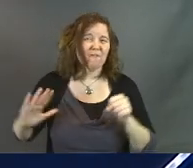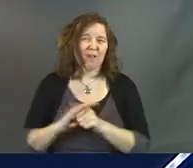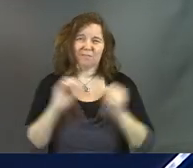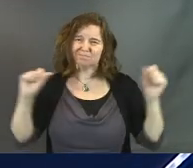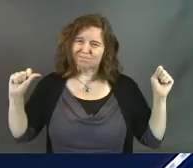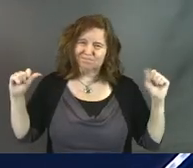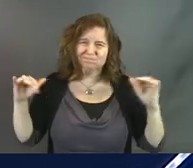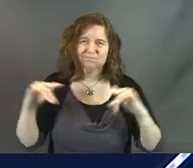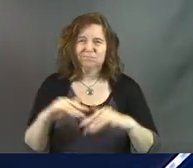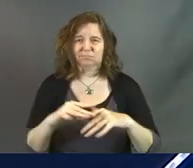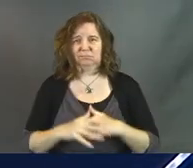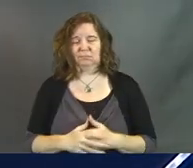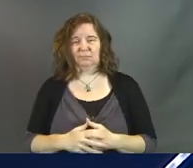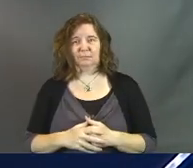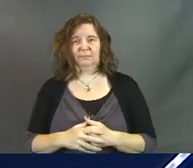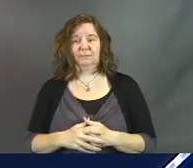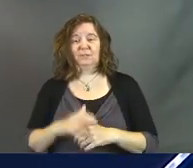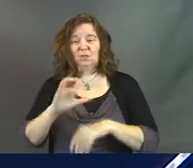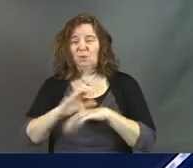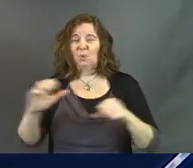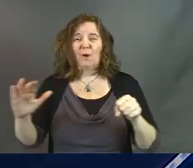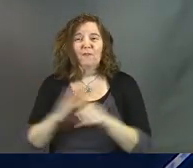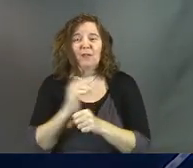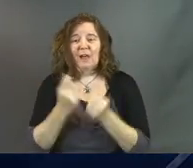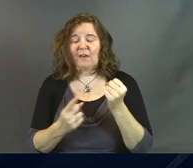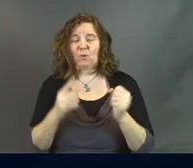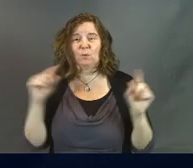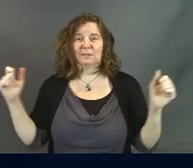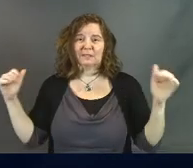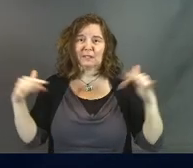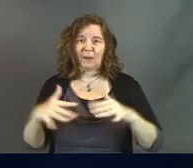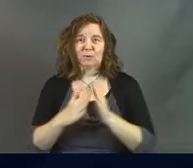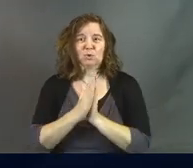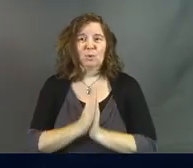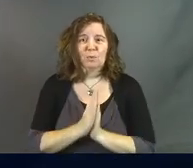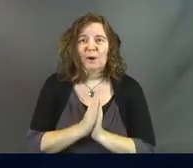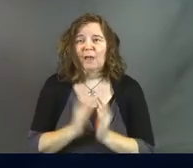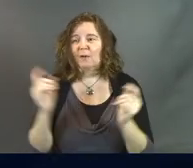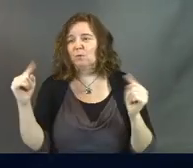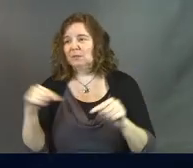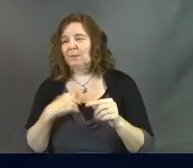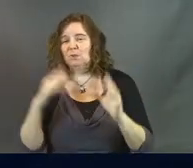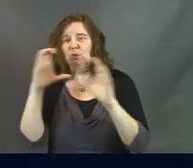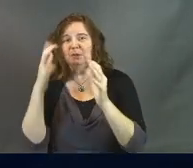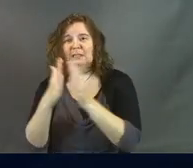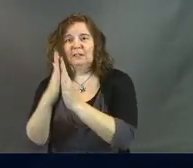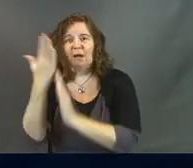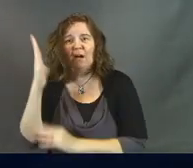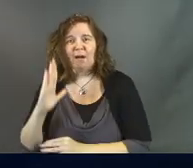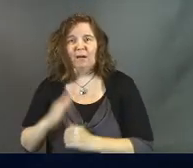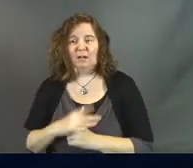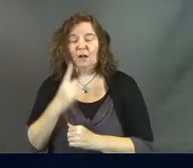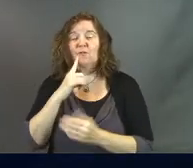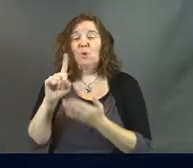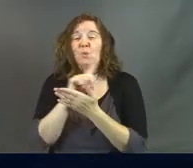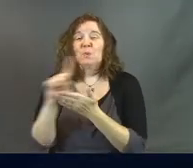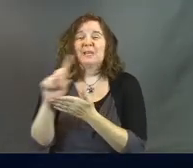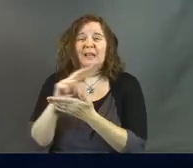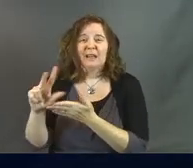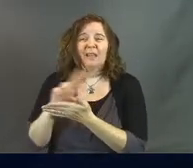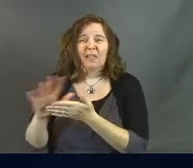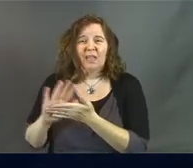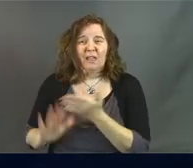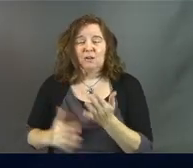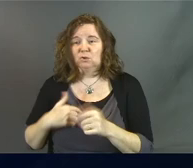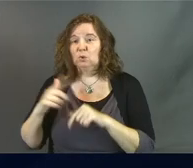full. The churches were full. Everybody was coming to pray. Everybody was coming to seek God. For weeks, the churches